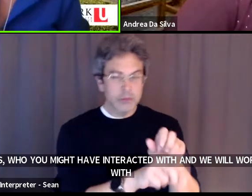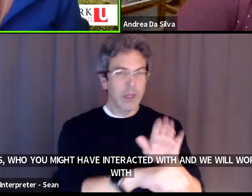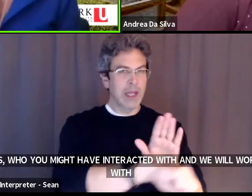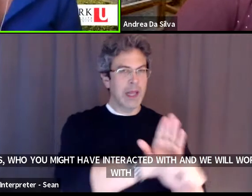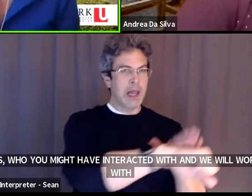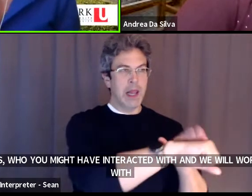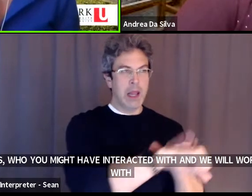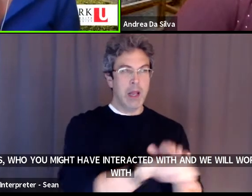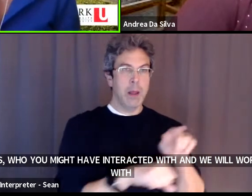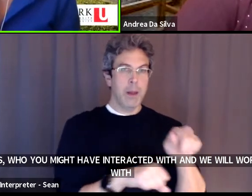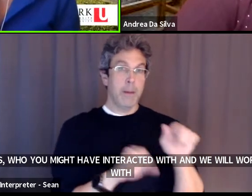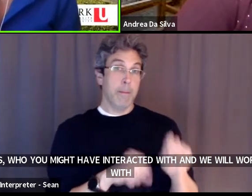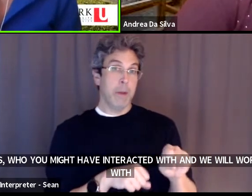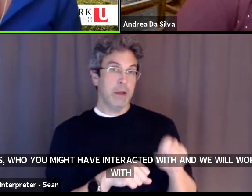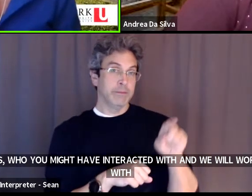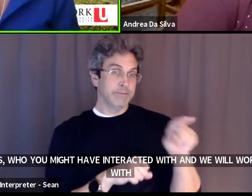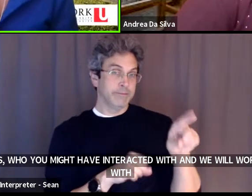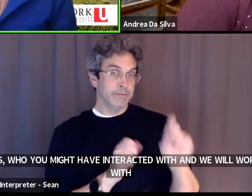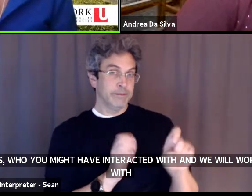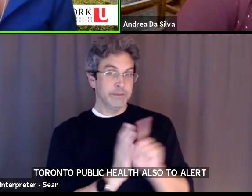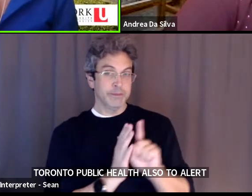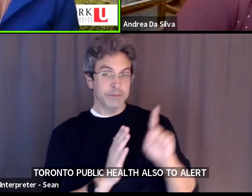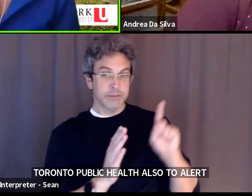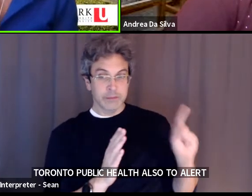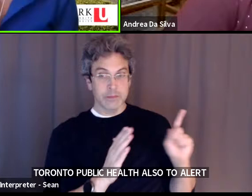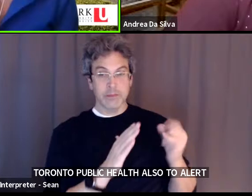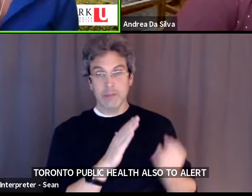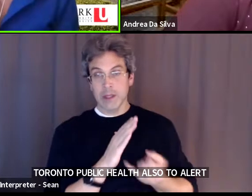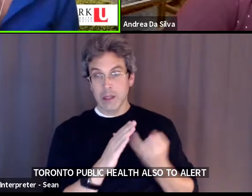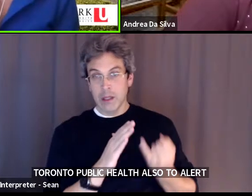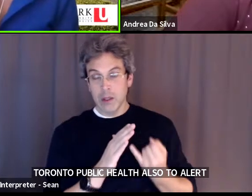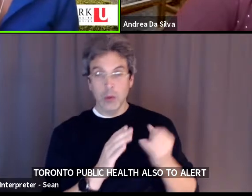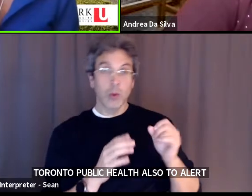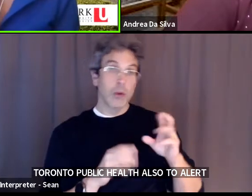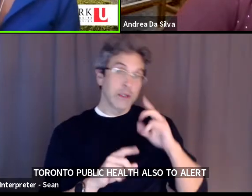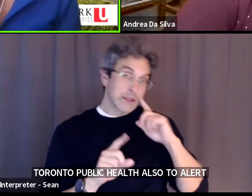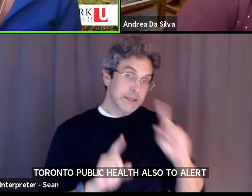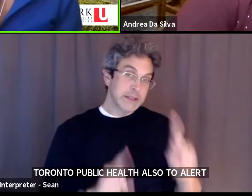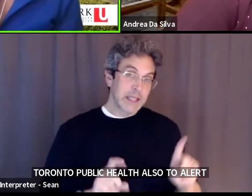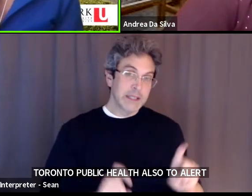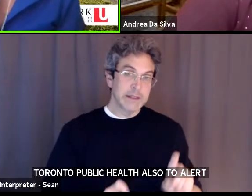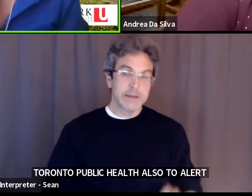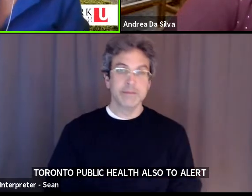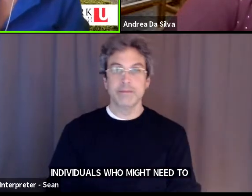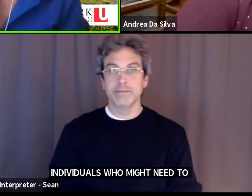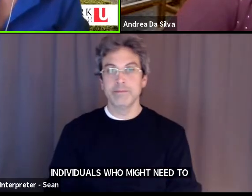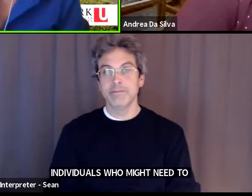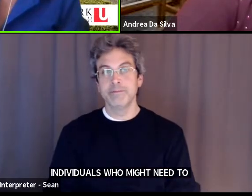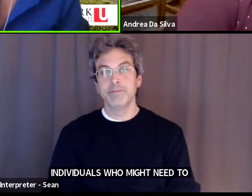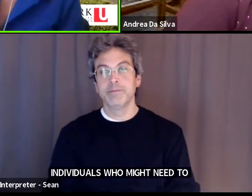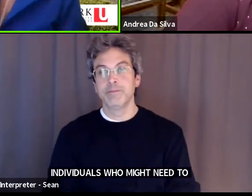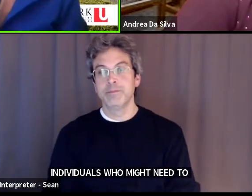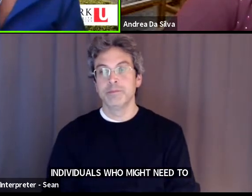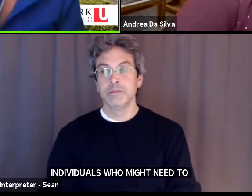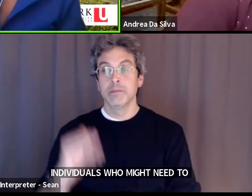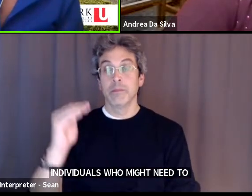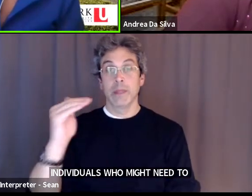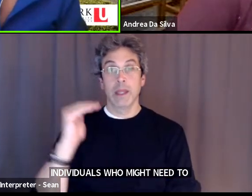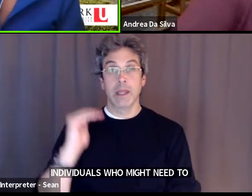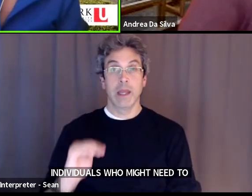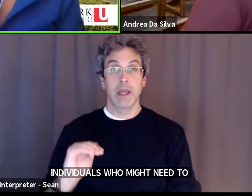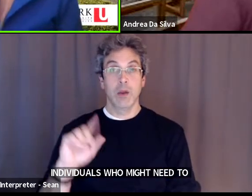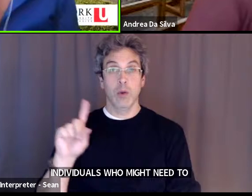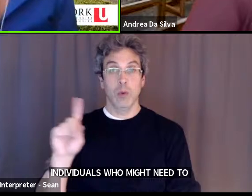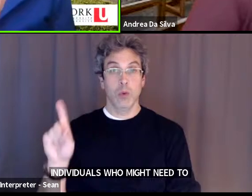who might need to self-isolate or might need to go for testing. The next question